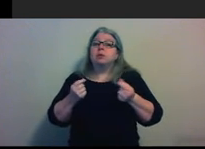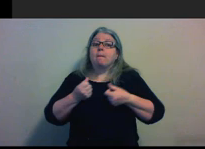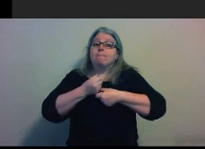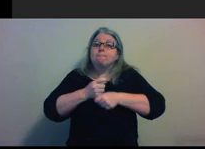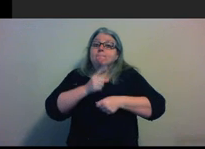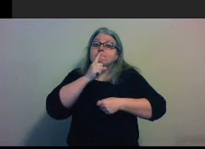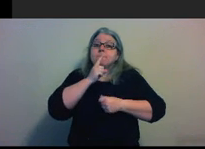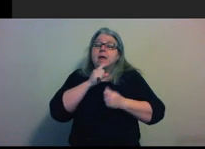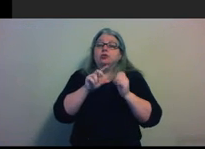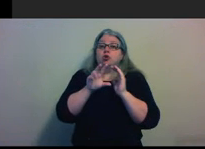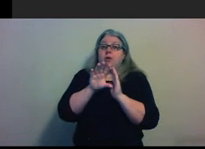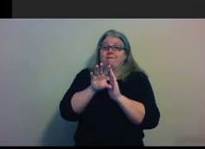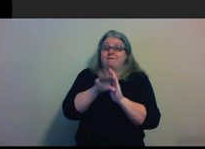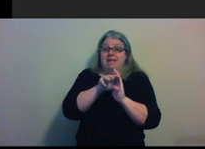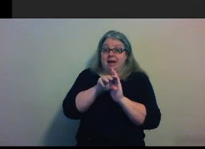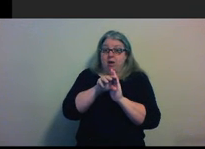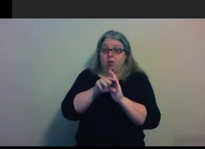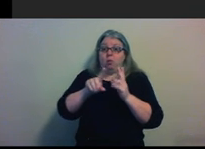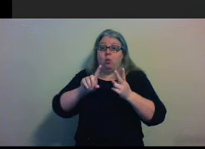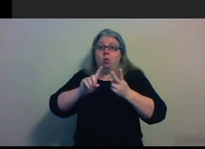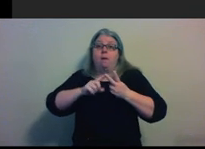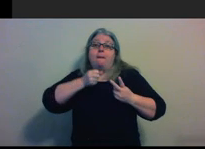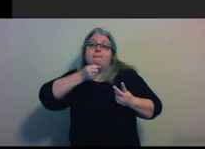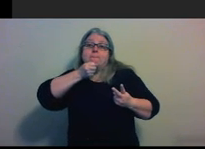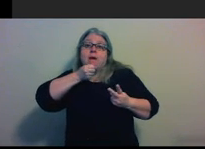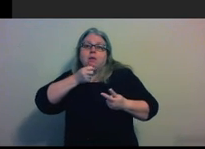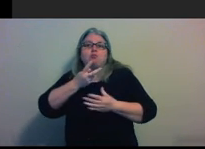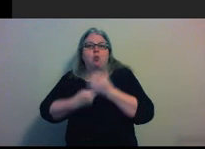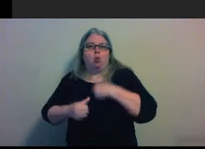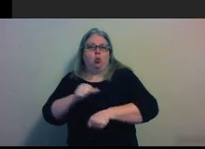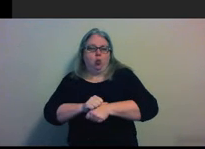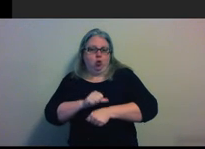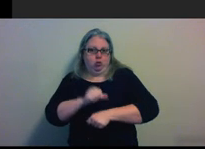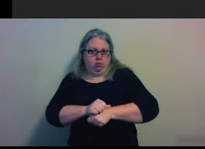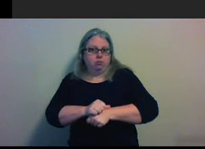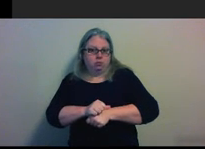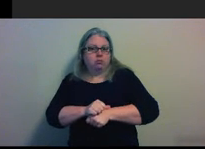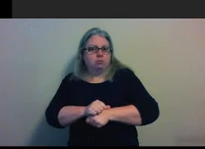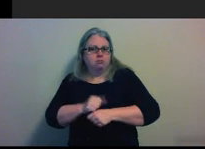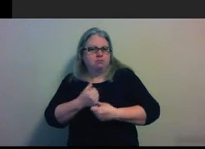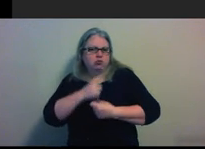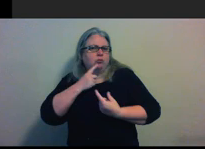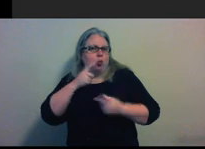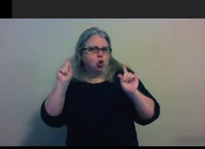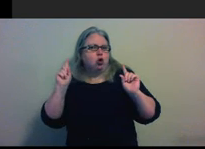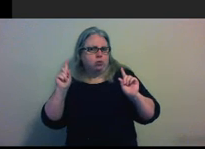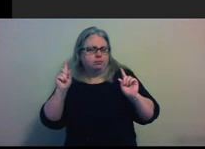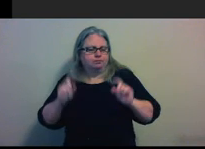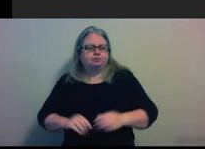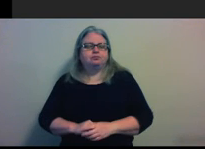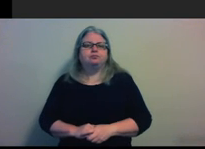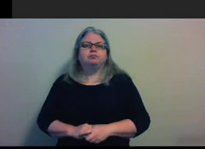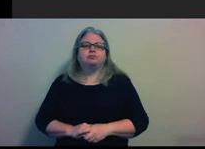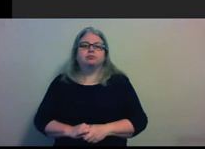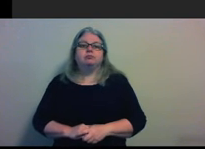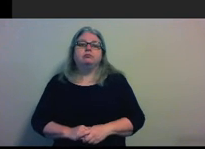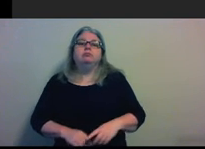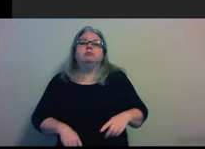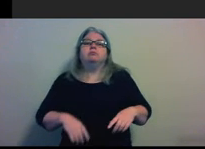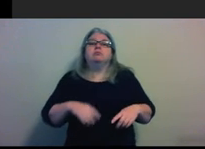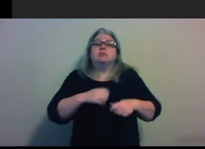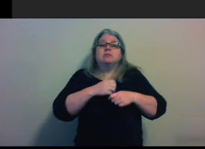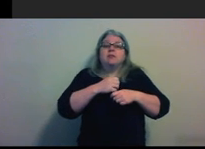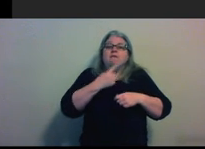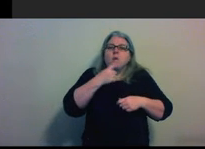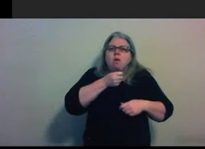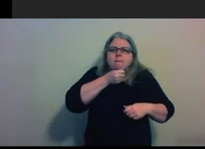your audio and your video are working in order to help you be successful in these sessions. To make sure that your